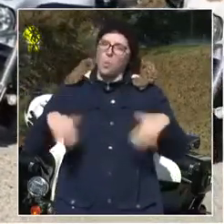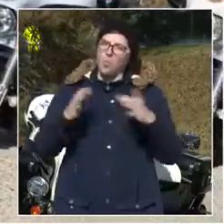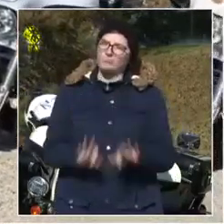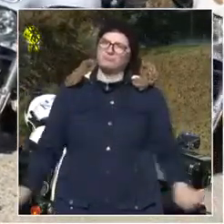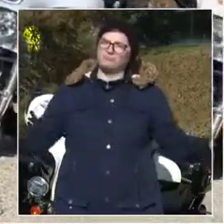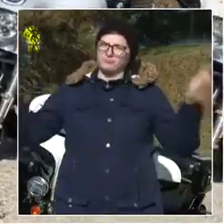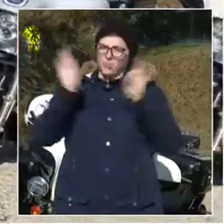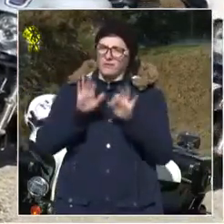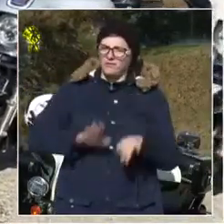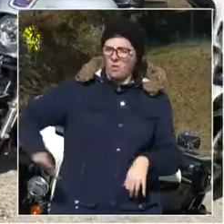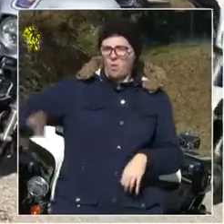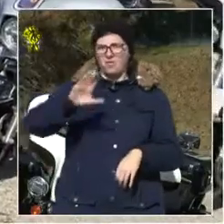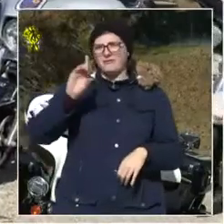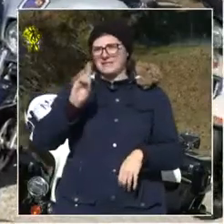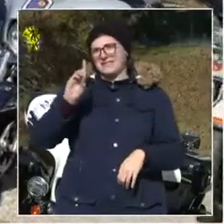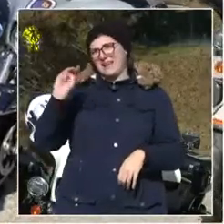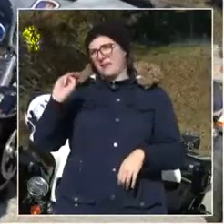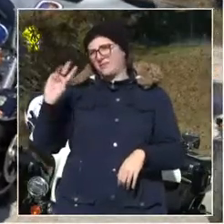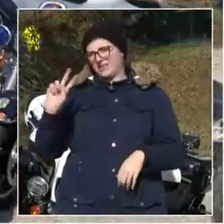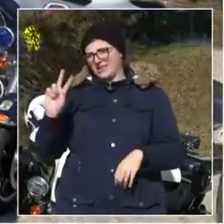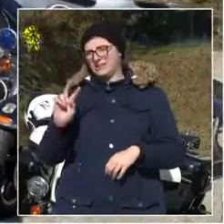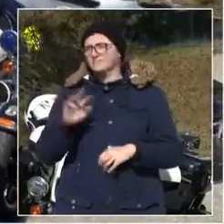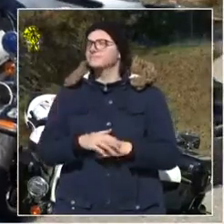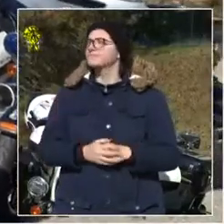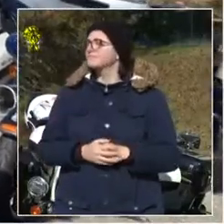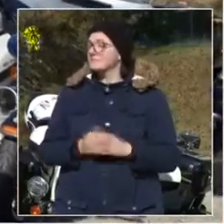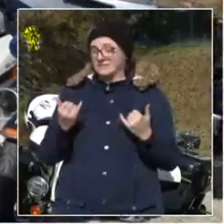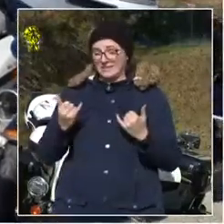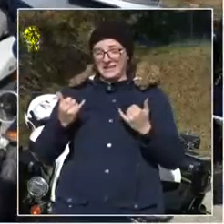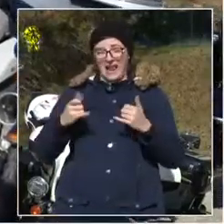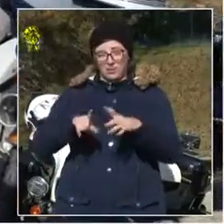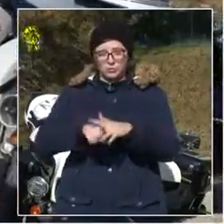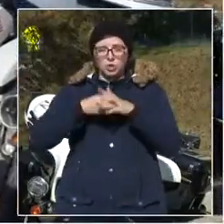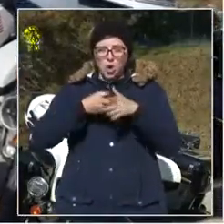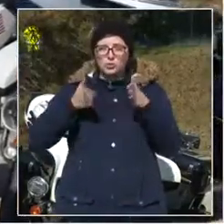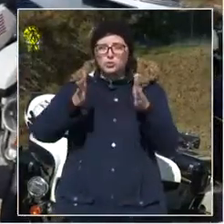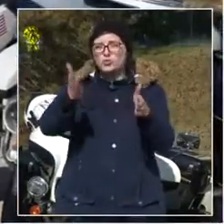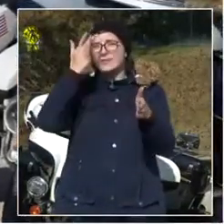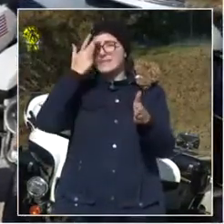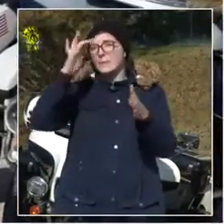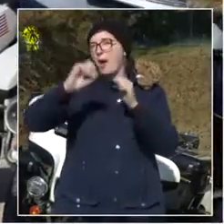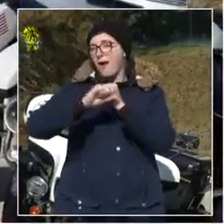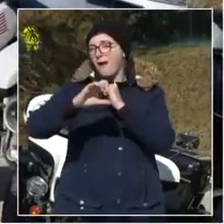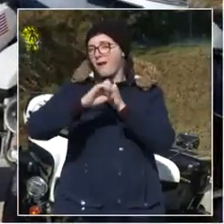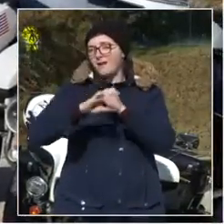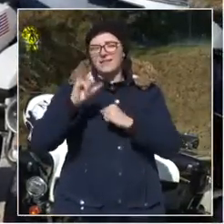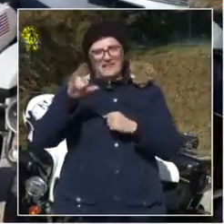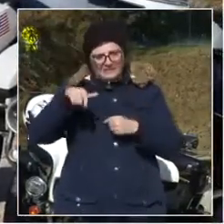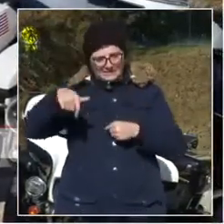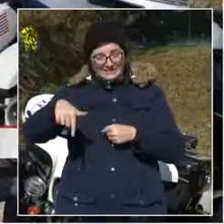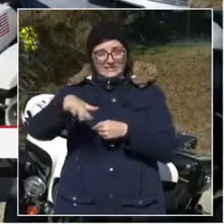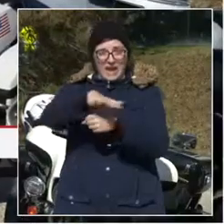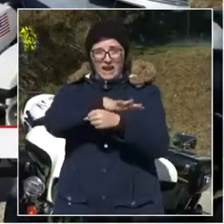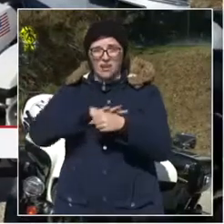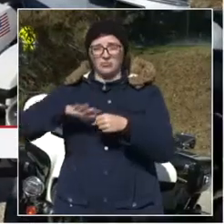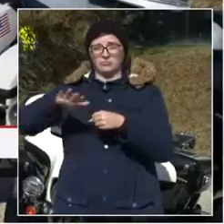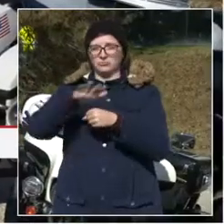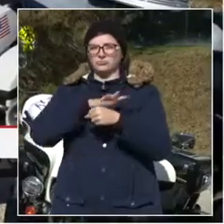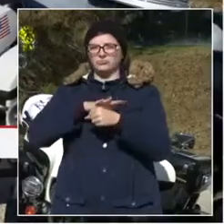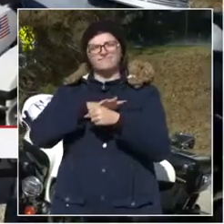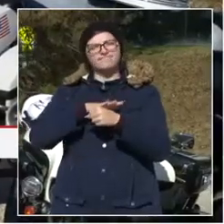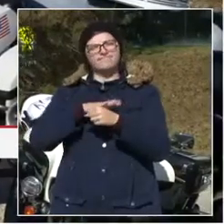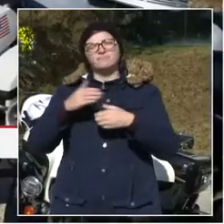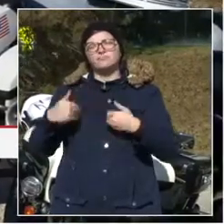across the DMV. Today, we are here to launch Street Smart, a region-wide effort that combines education and